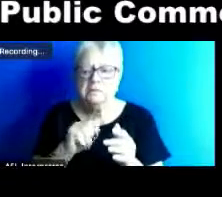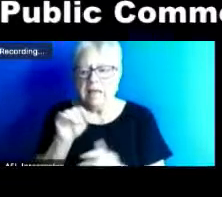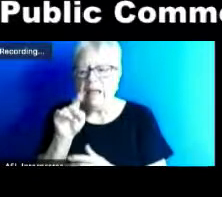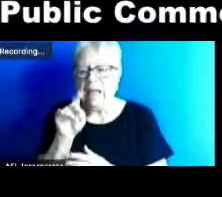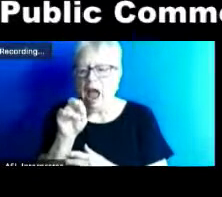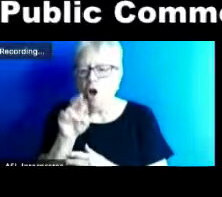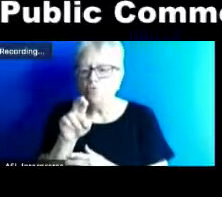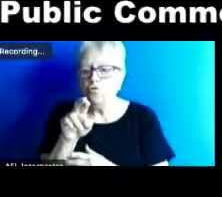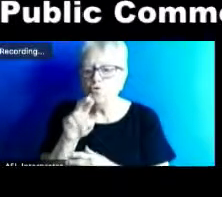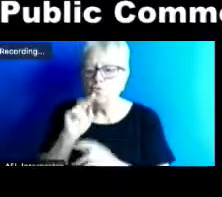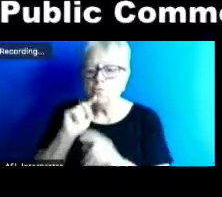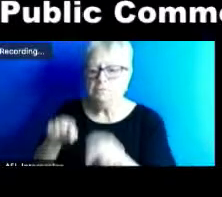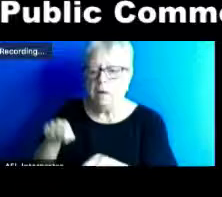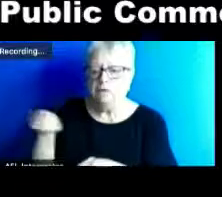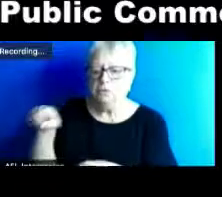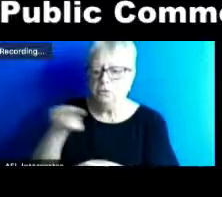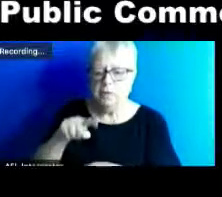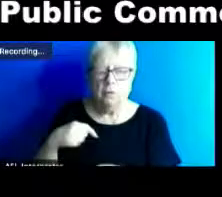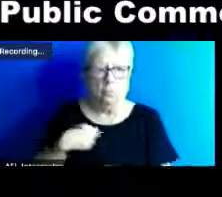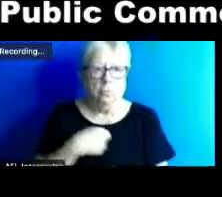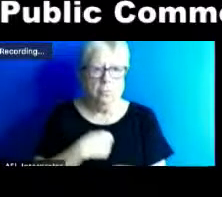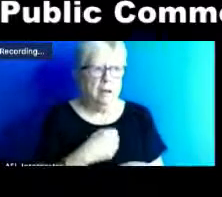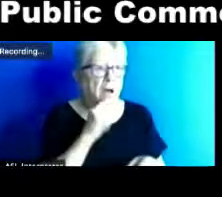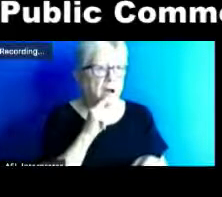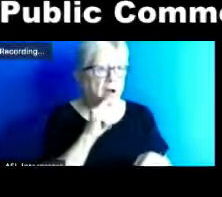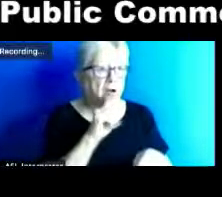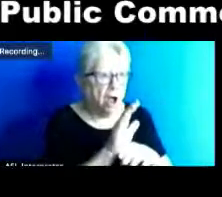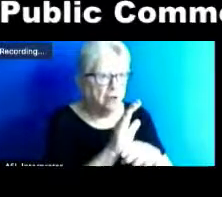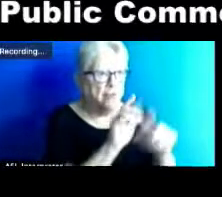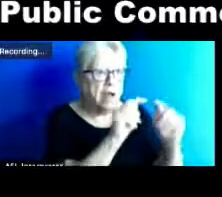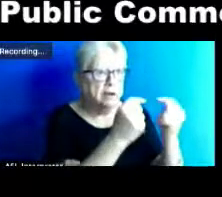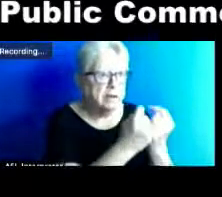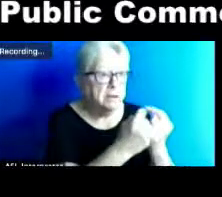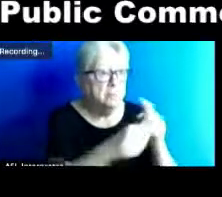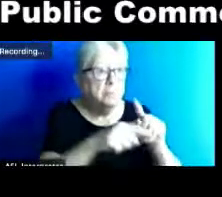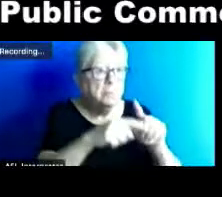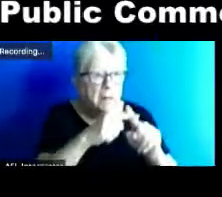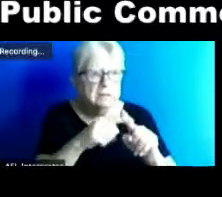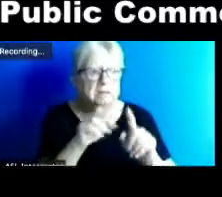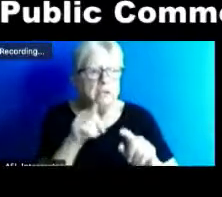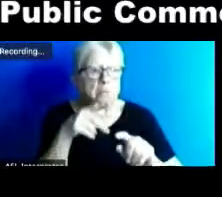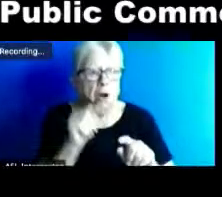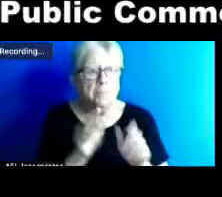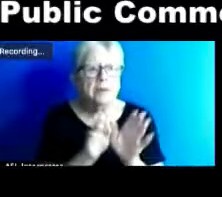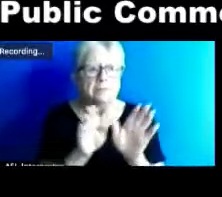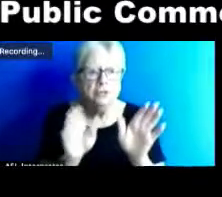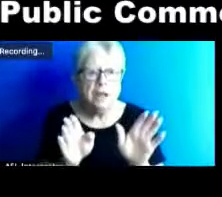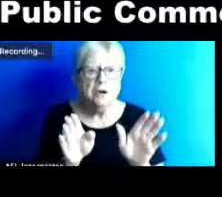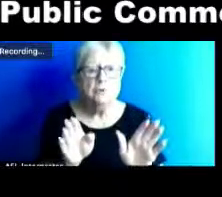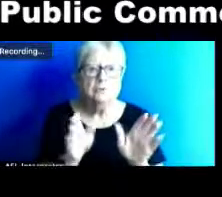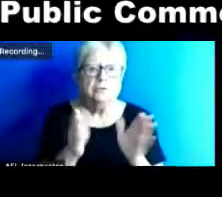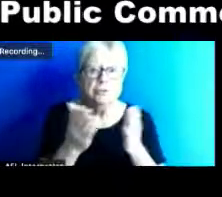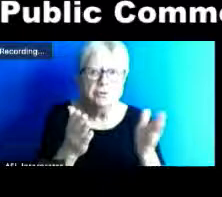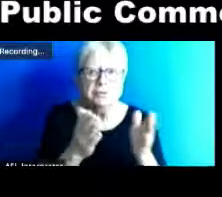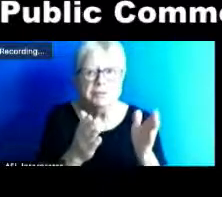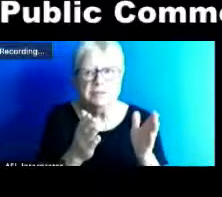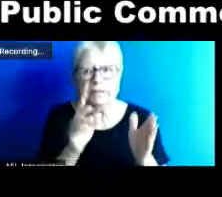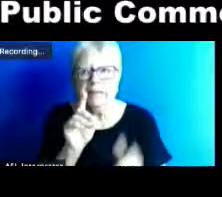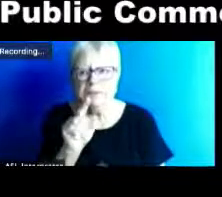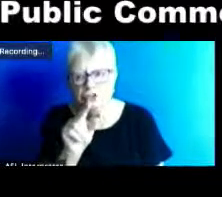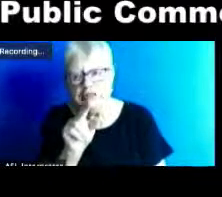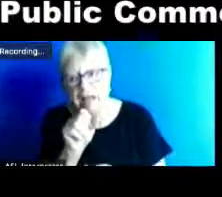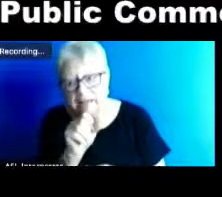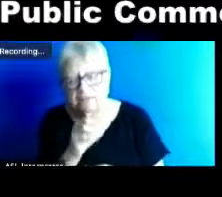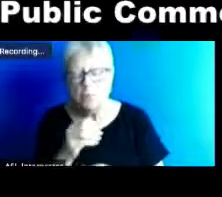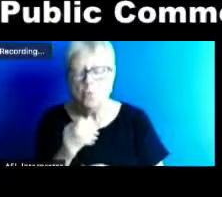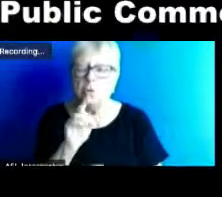our contracts team on board with changes, as well as Department of General Services chiming in on that, because we want to make